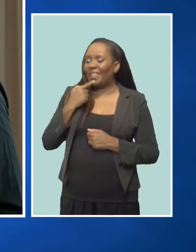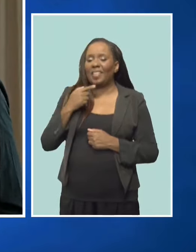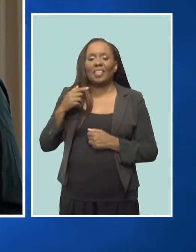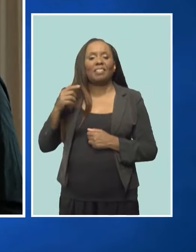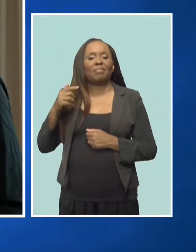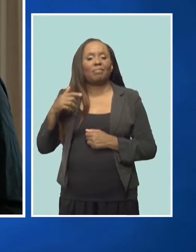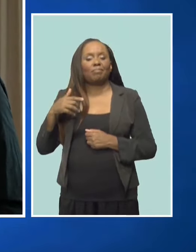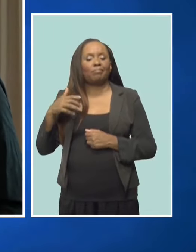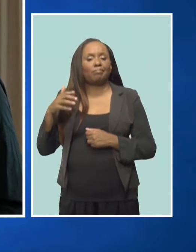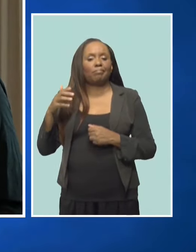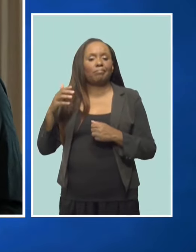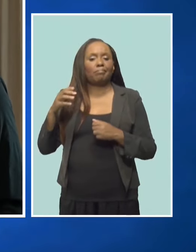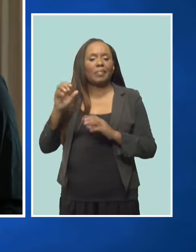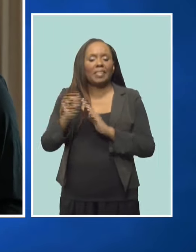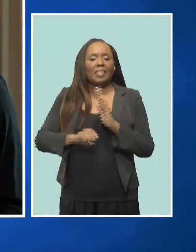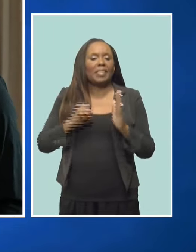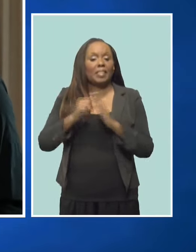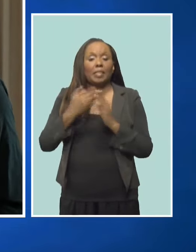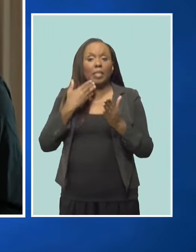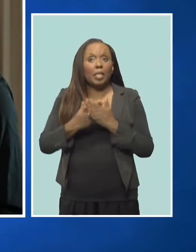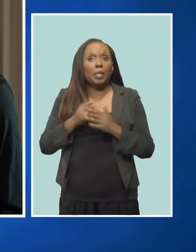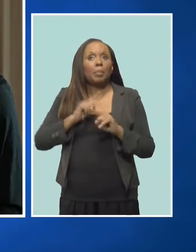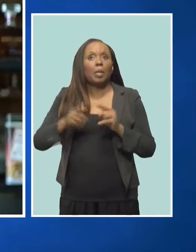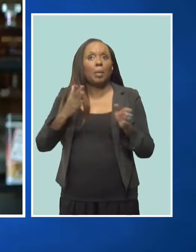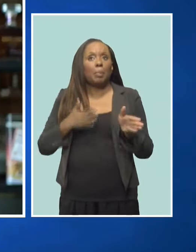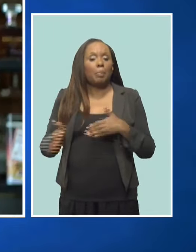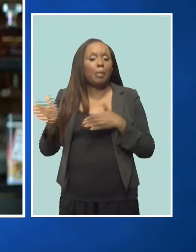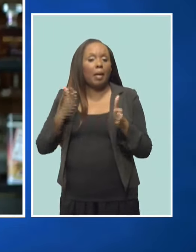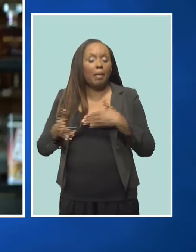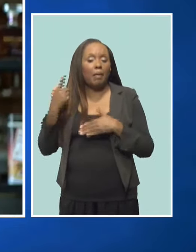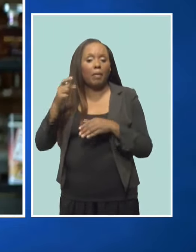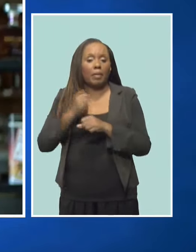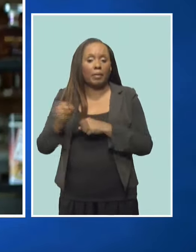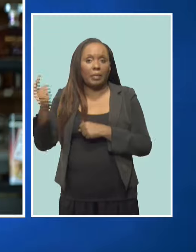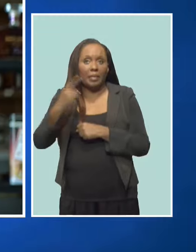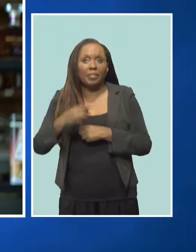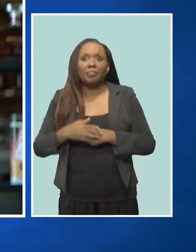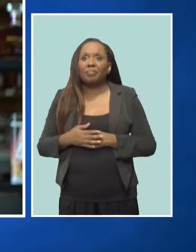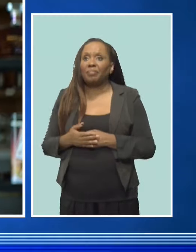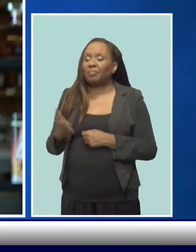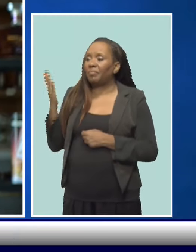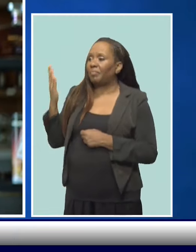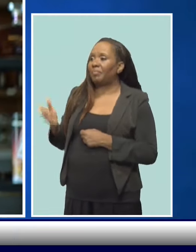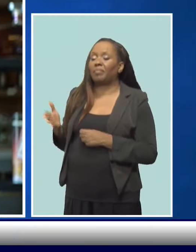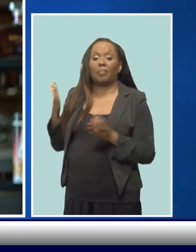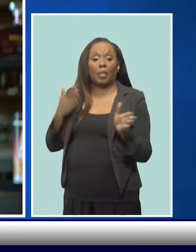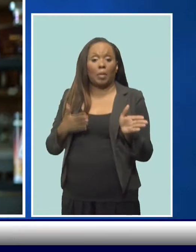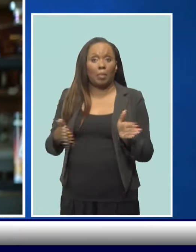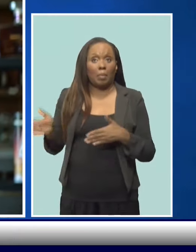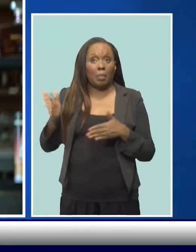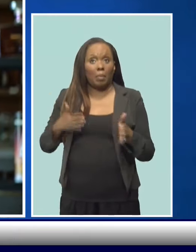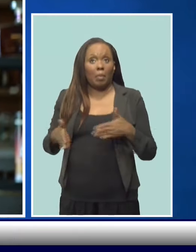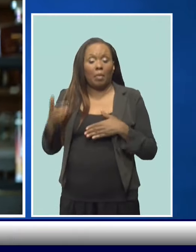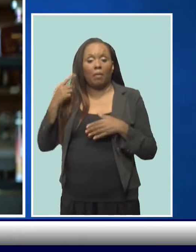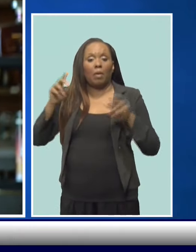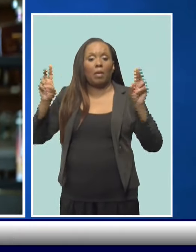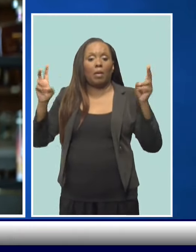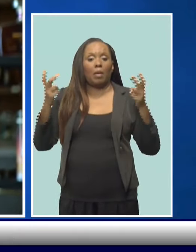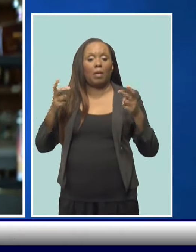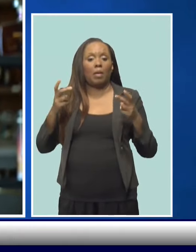putting plans in place for next year. Planning stages now for Fire Fest. That'll be Fire Fest